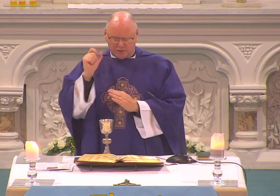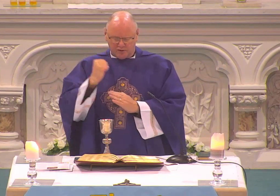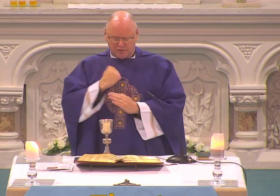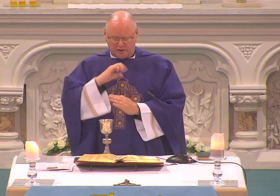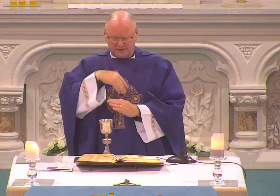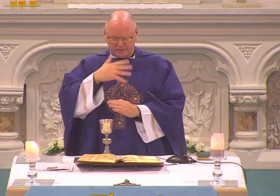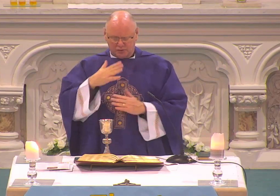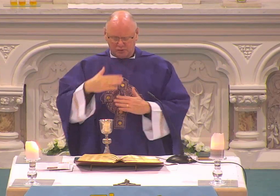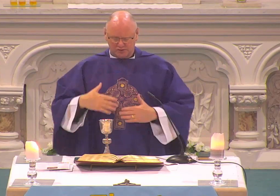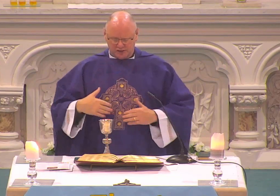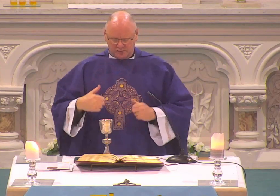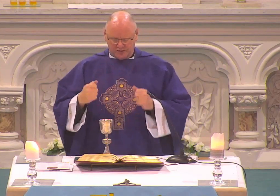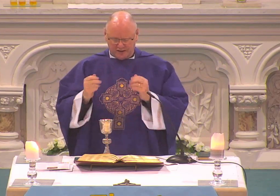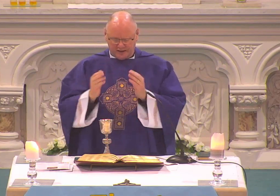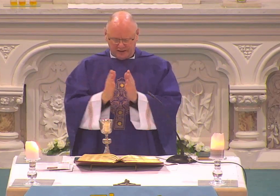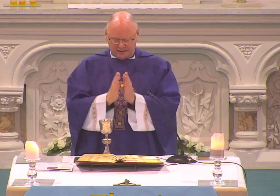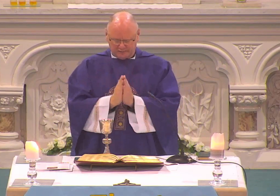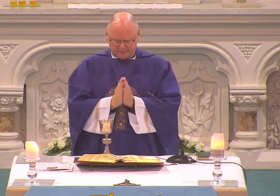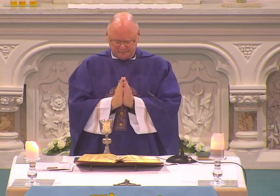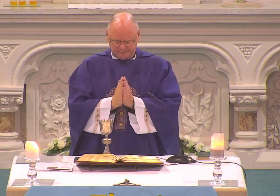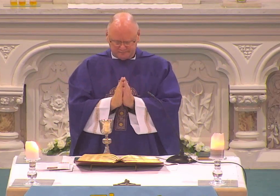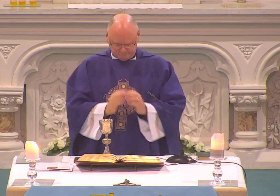the word, and my soul shall be healed.